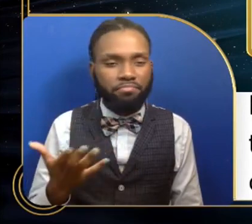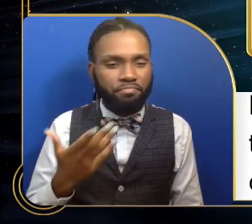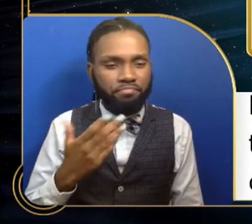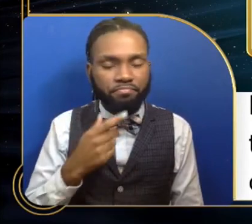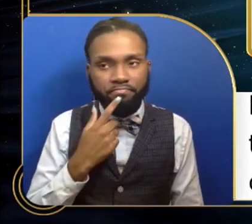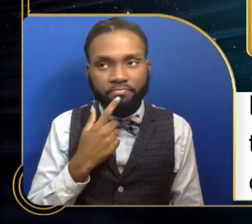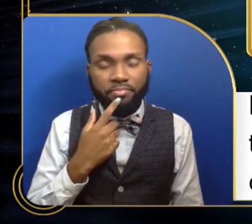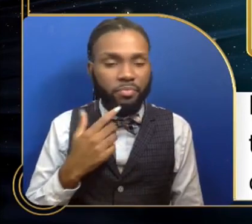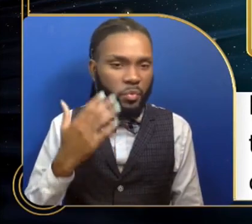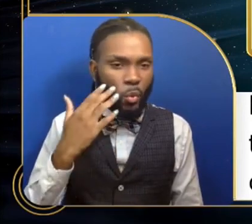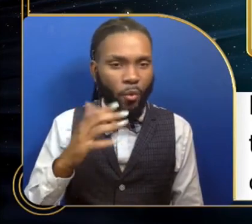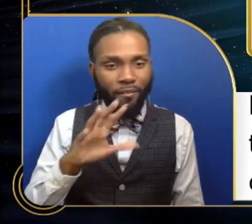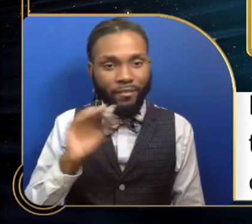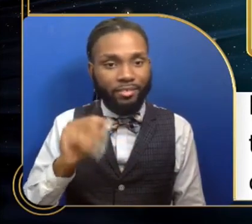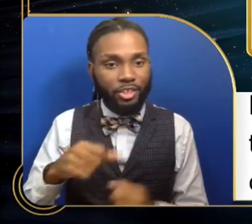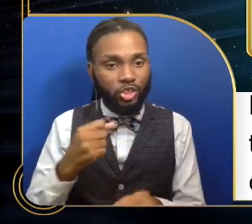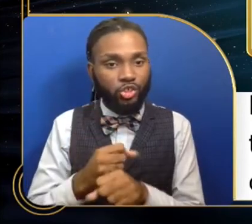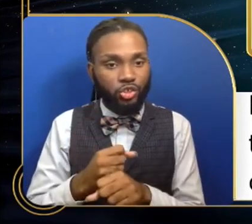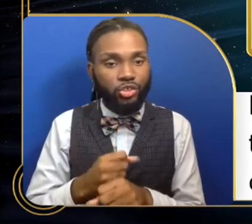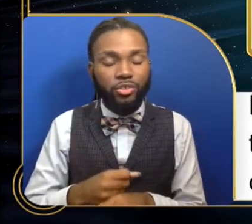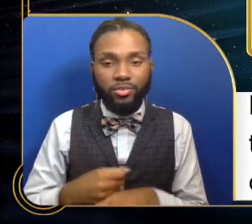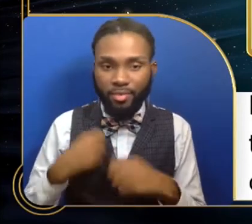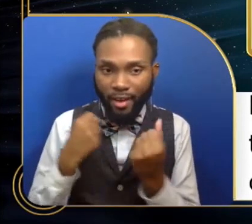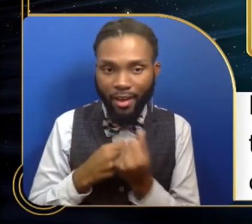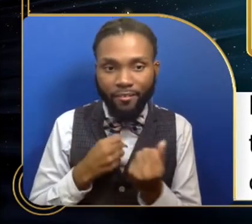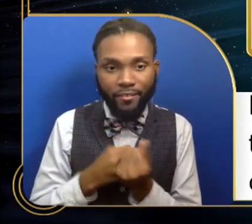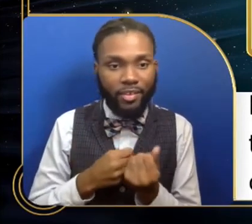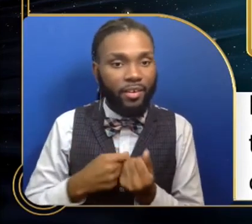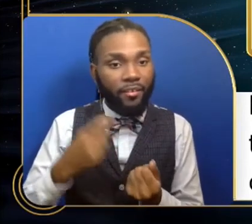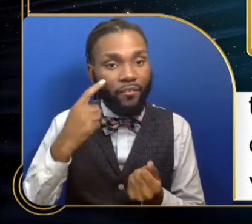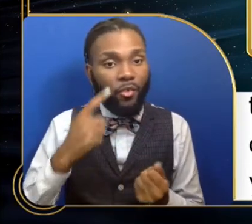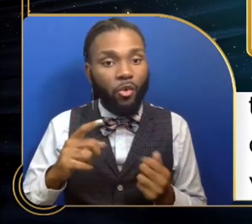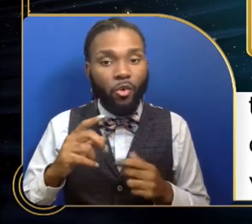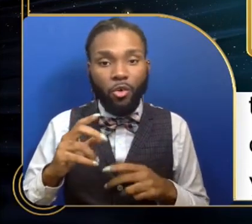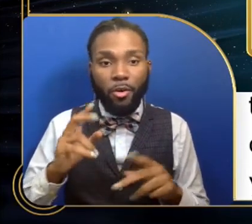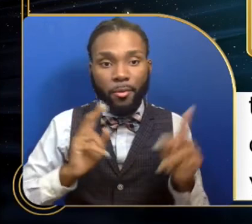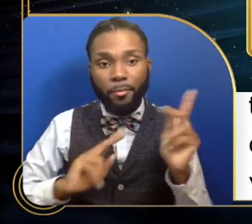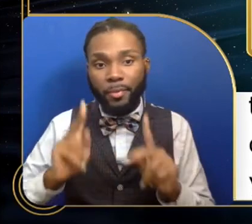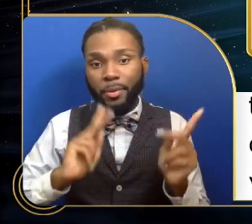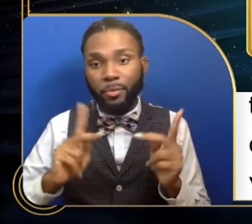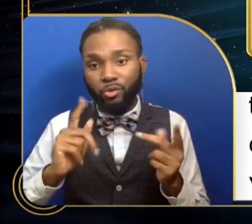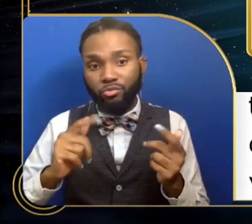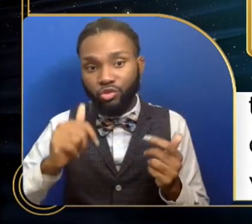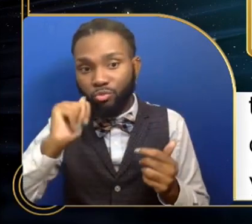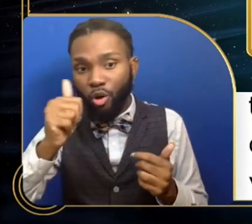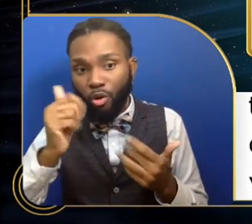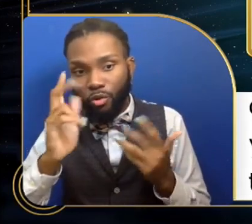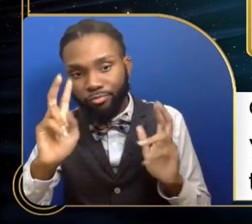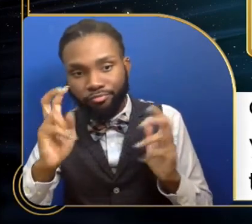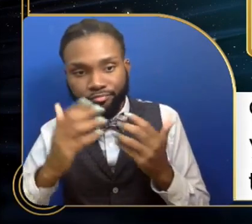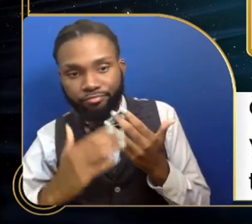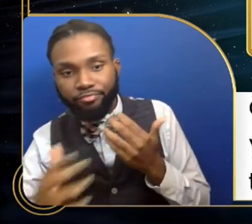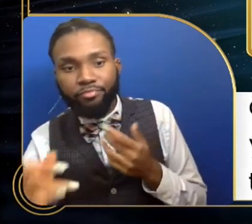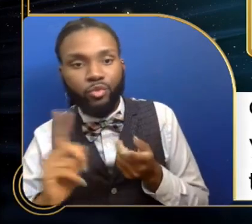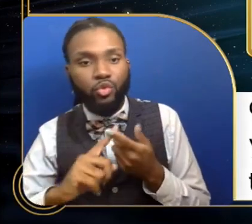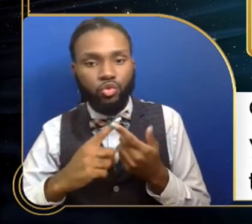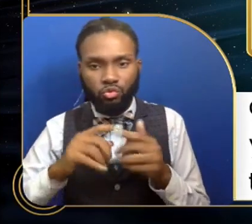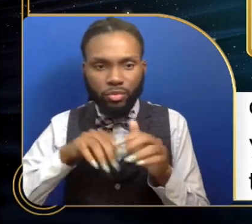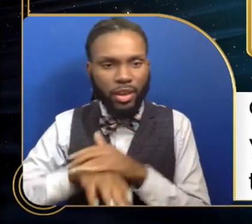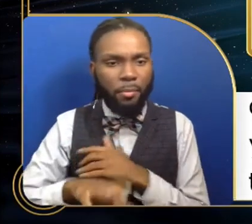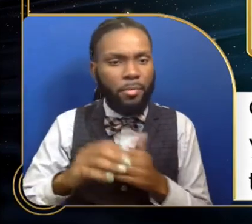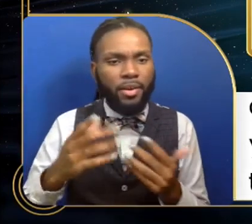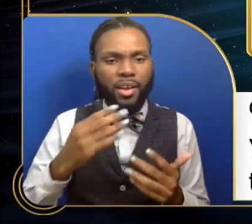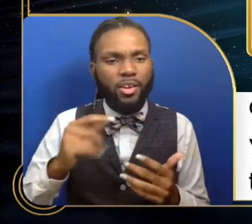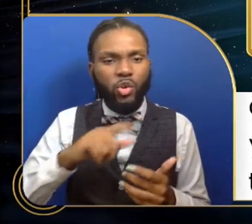50 years advocating for the folks tomorrow to be able to come in and not have to fight as hard as